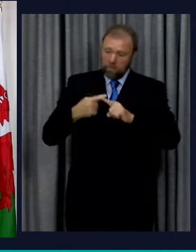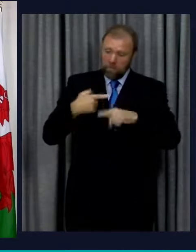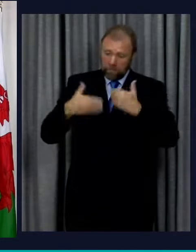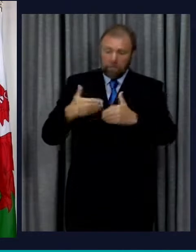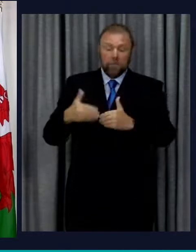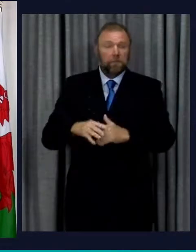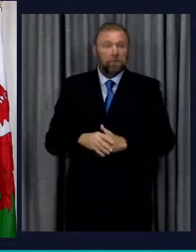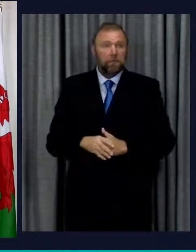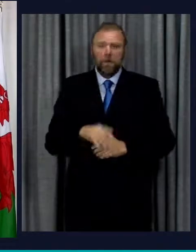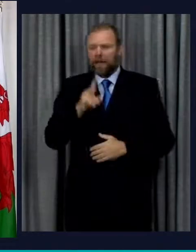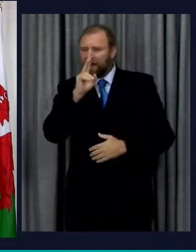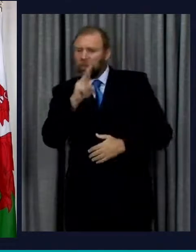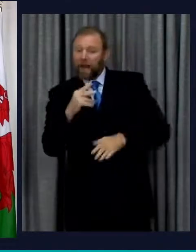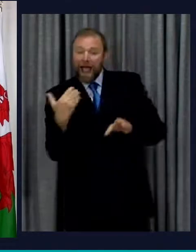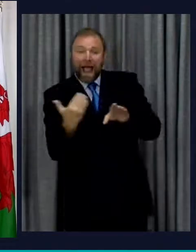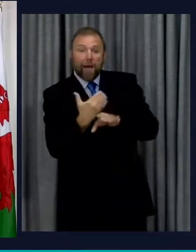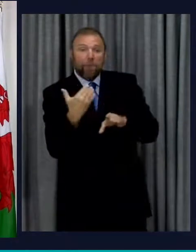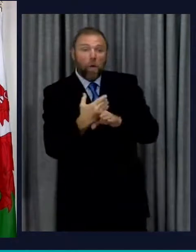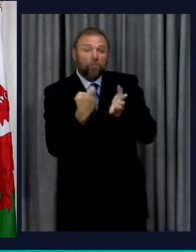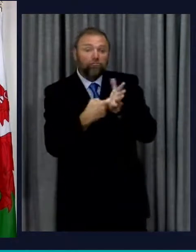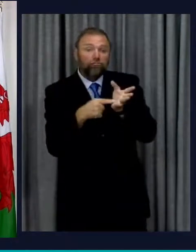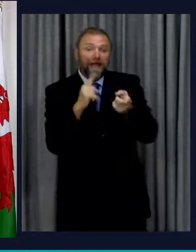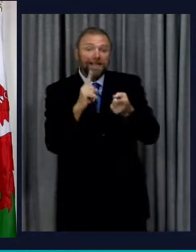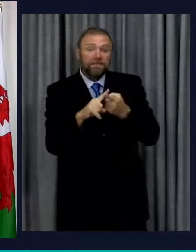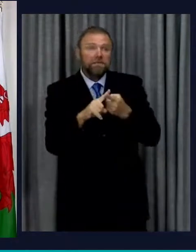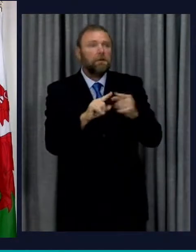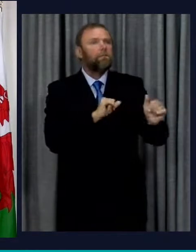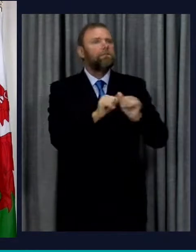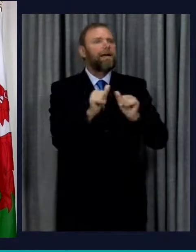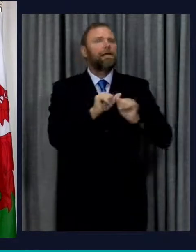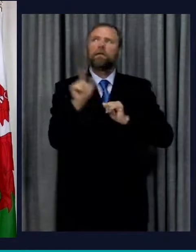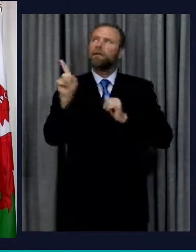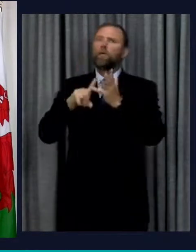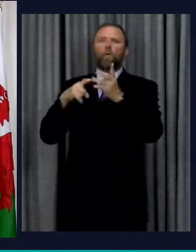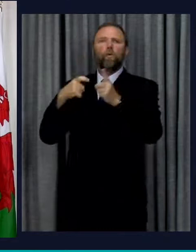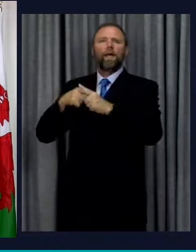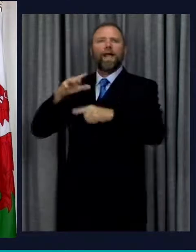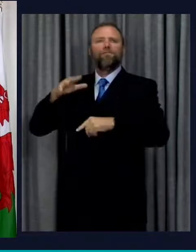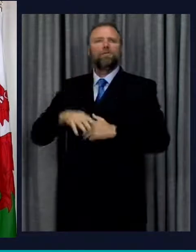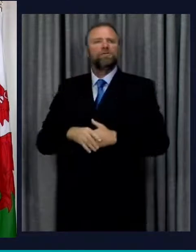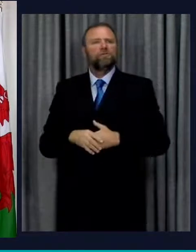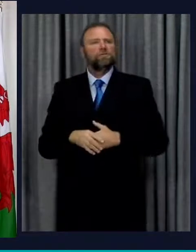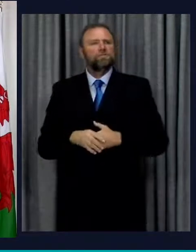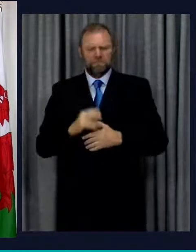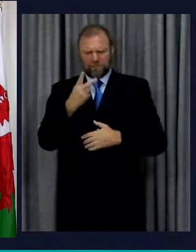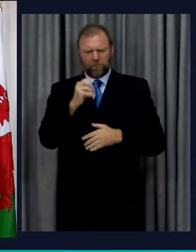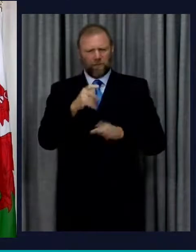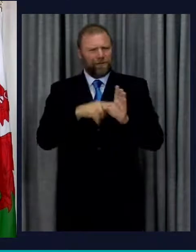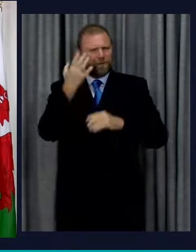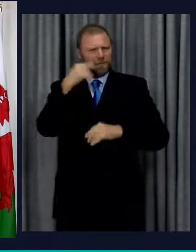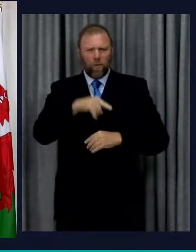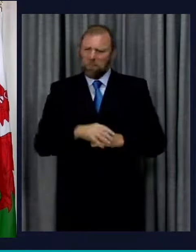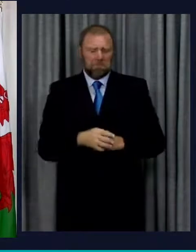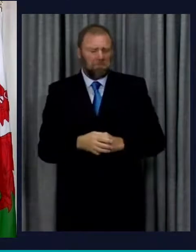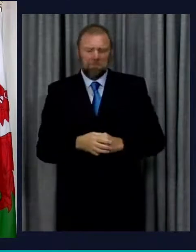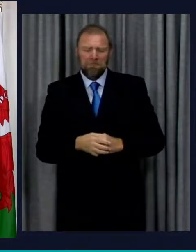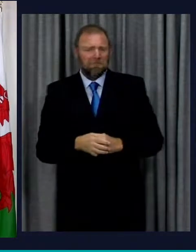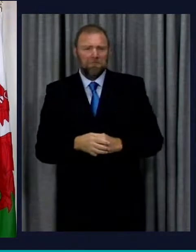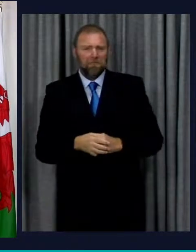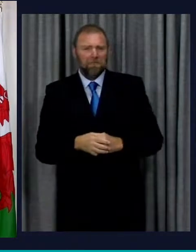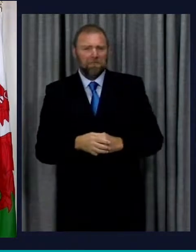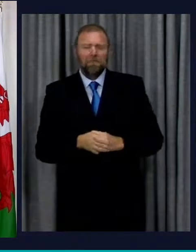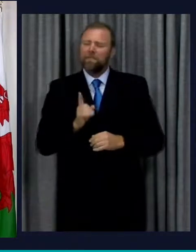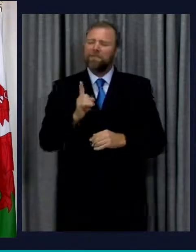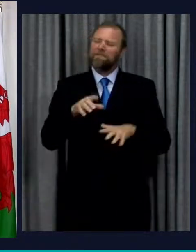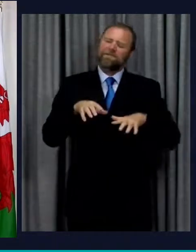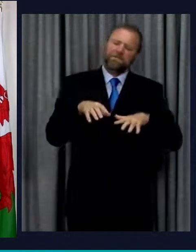in Wales today, they're better than the UK average. That wasn't the case 20 years ago at the start of the devolution journey. And of course, at the start